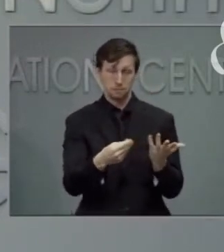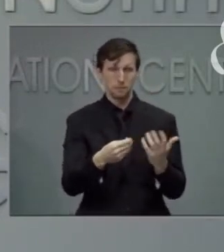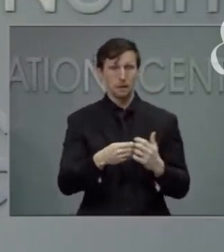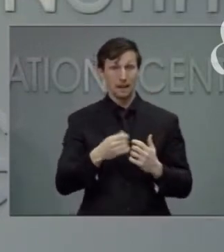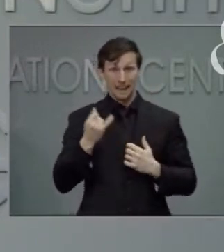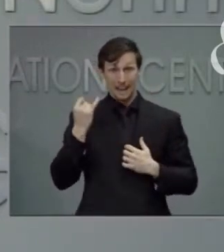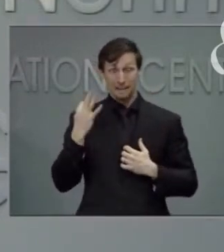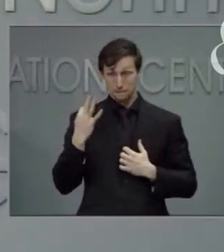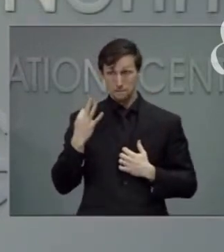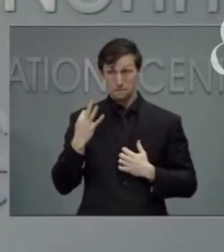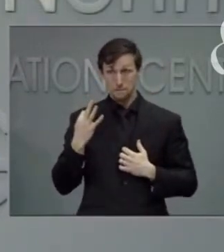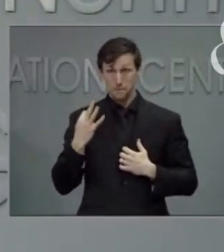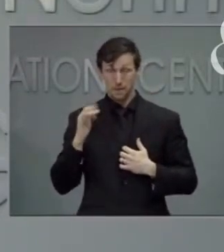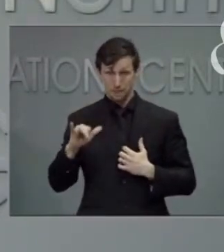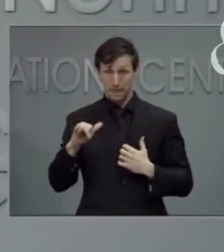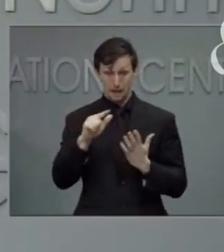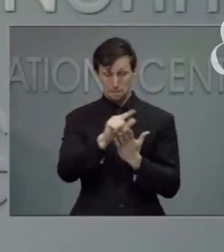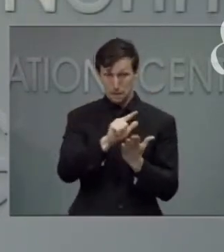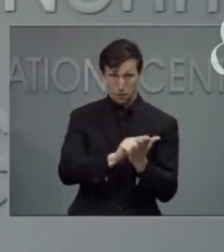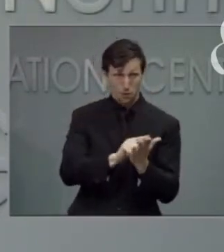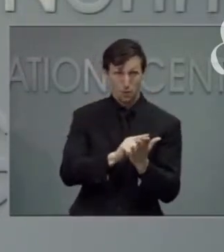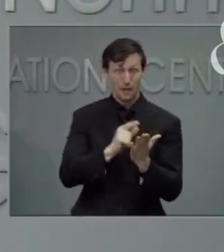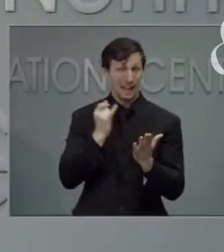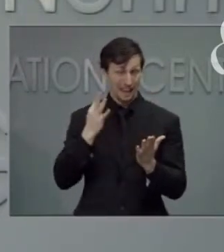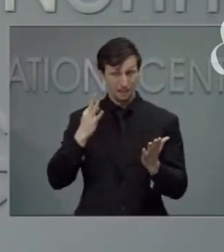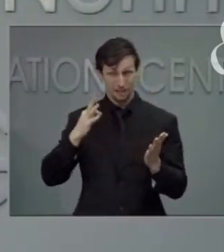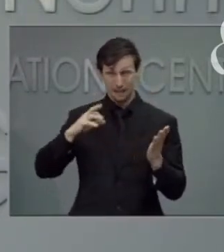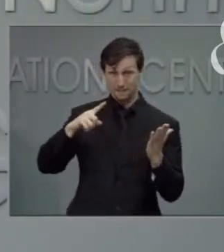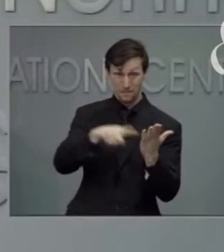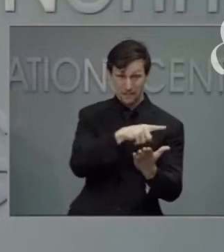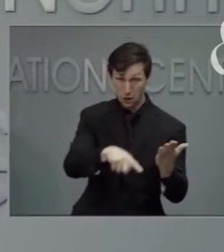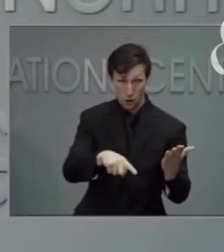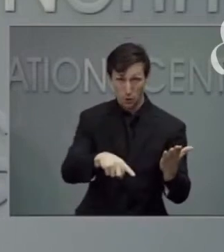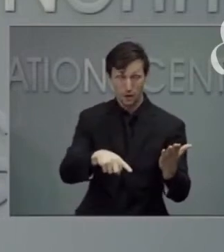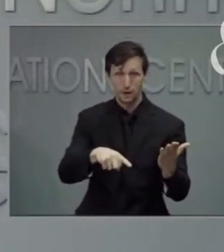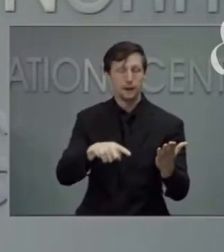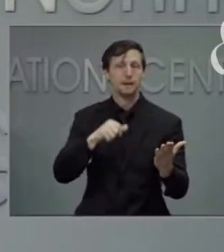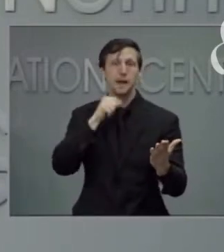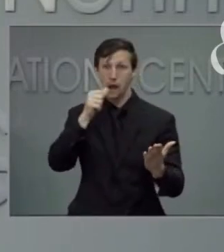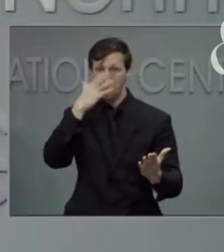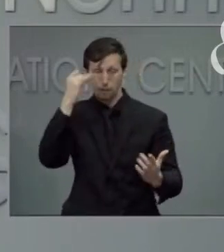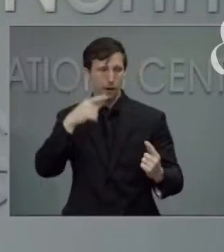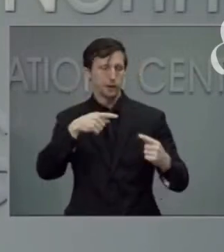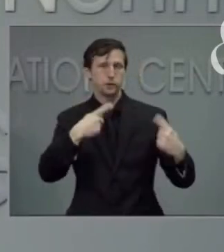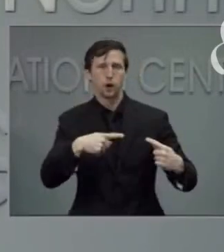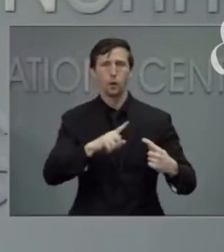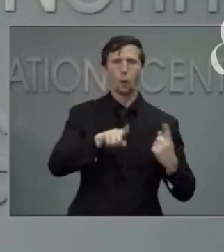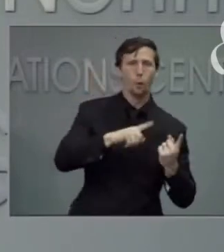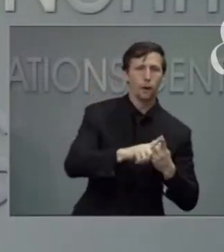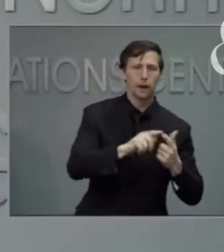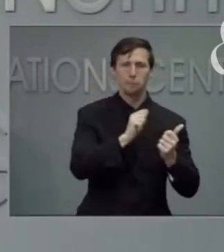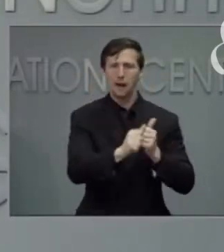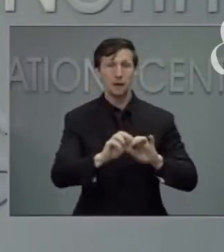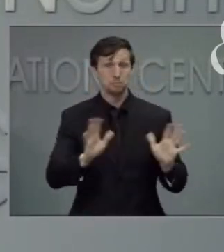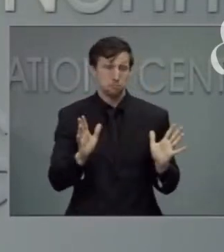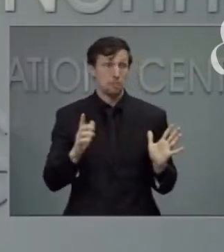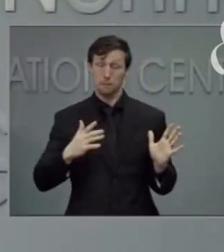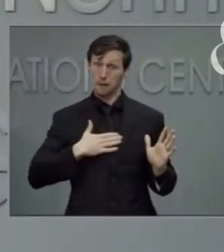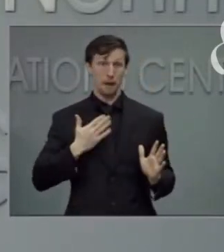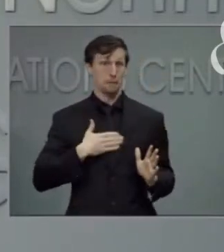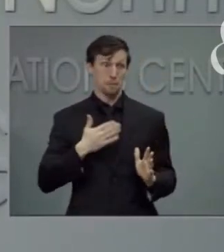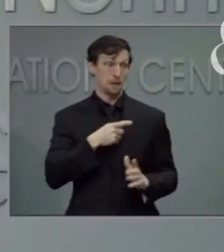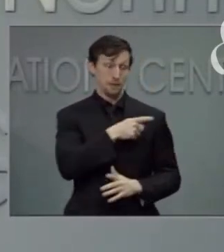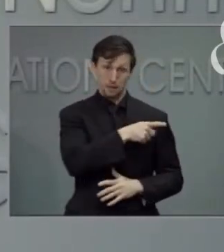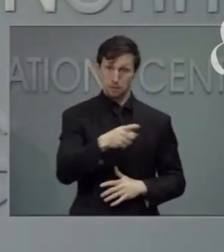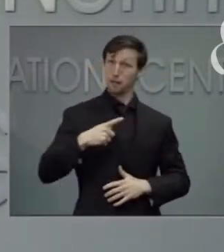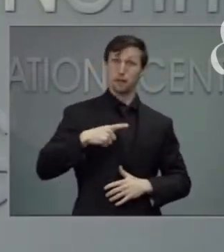if we did anything with that bill other than sign it, it wouldn't be because there's a dispute over when it was passed. We're glad that